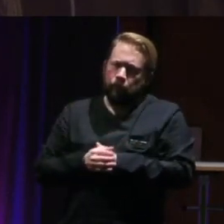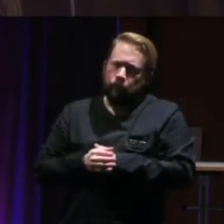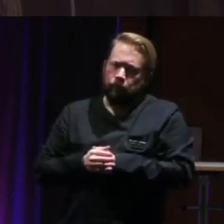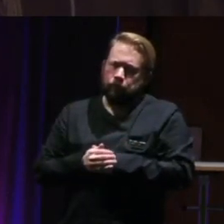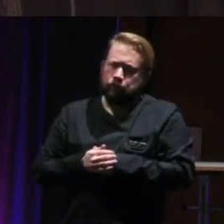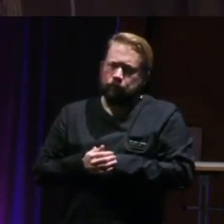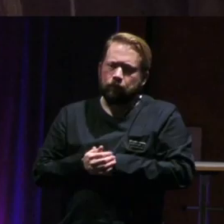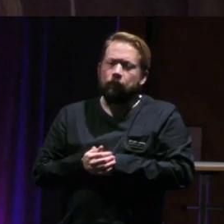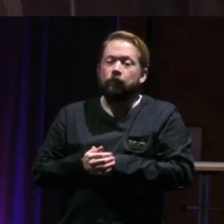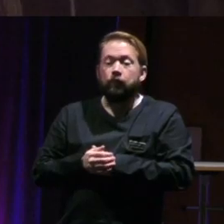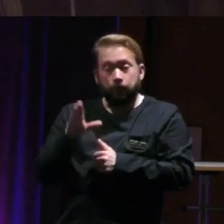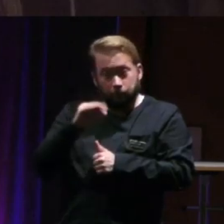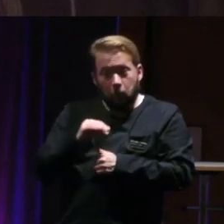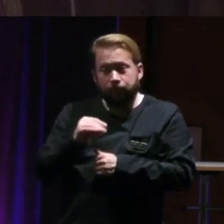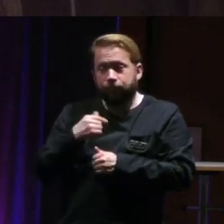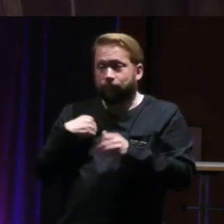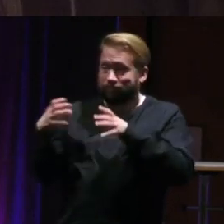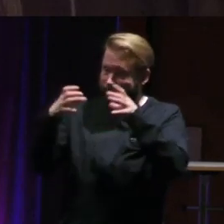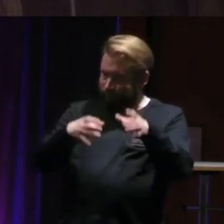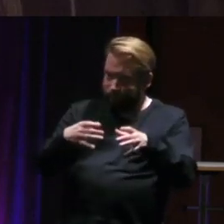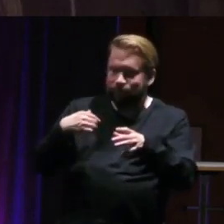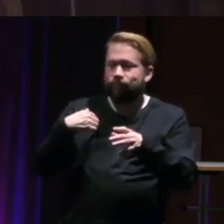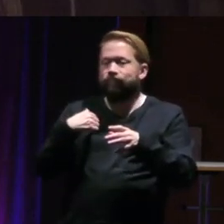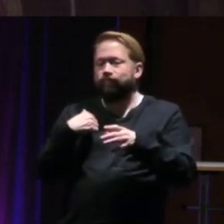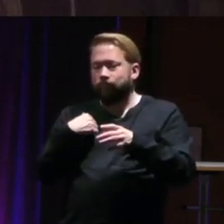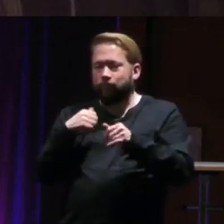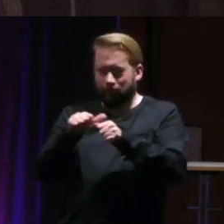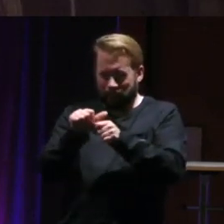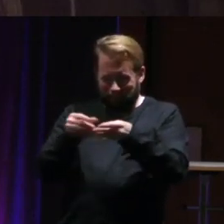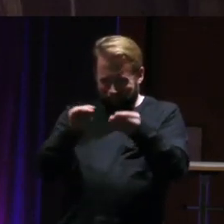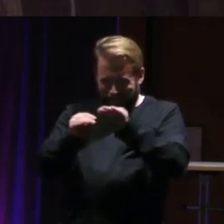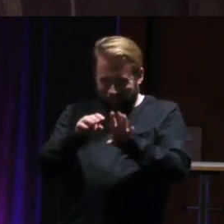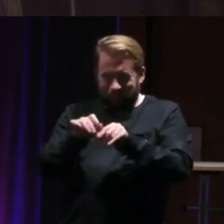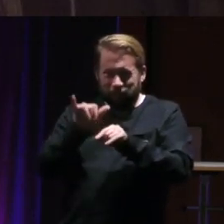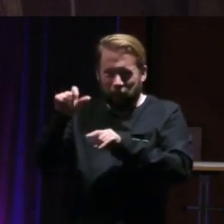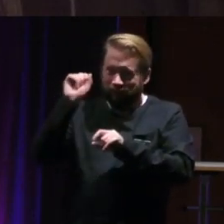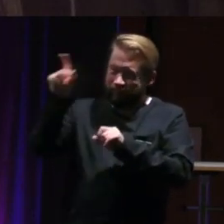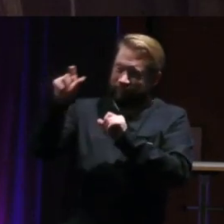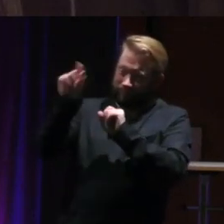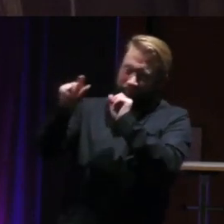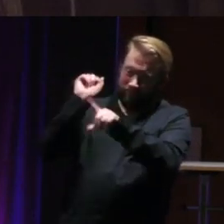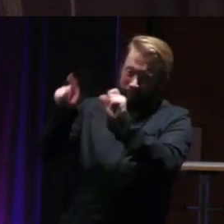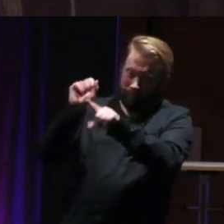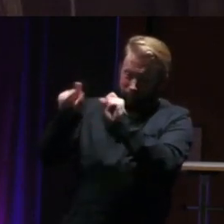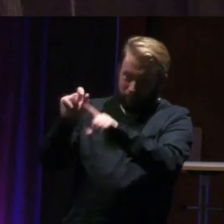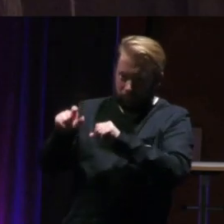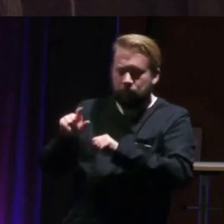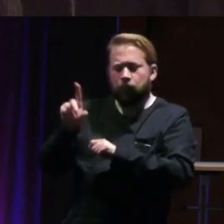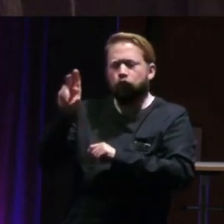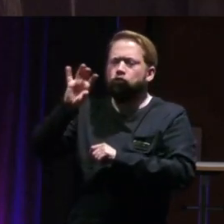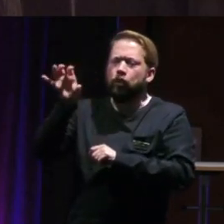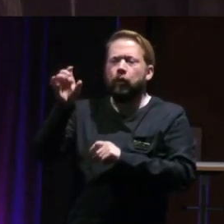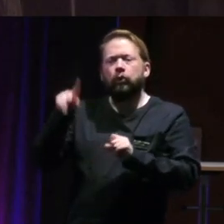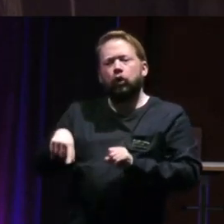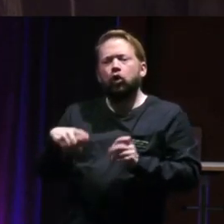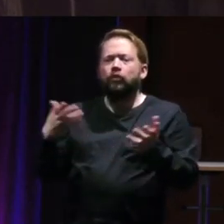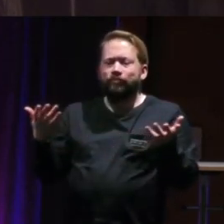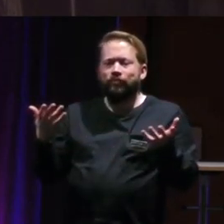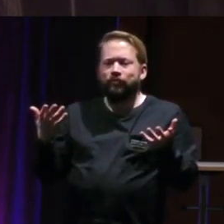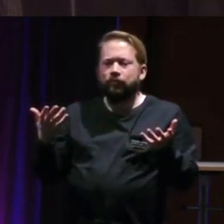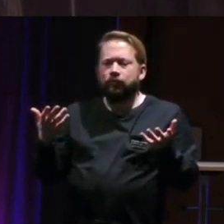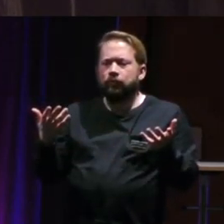So we went there with these paper plans, because paper plan is a symbol of the only Russian. Oh no, it's